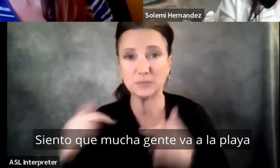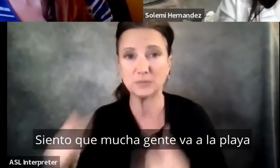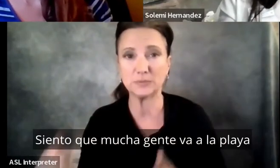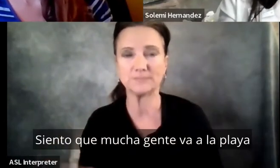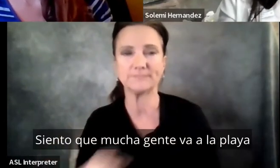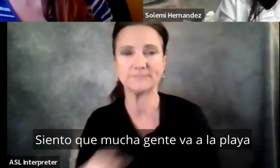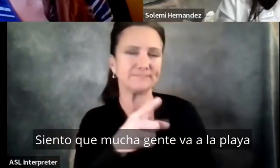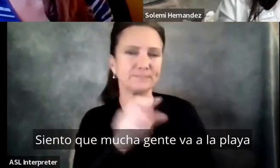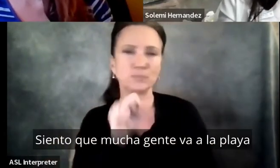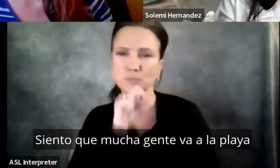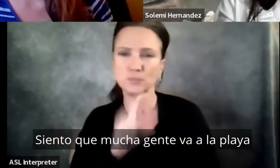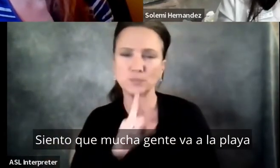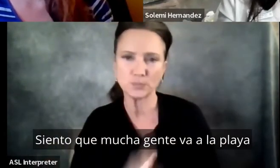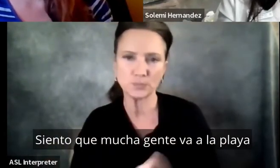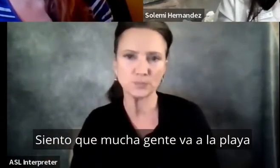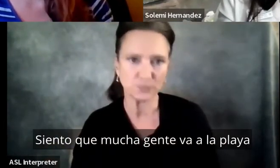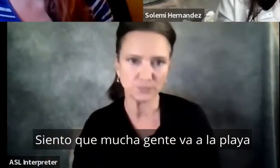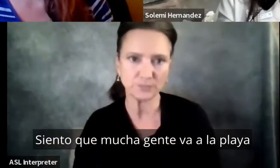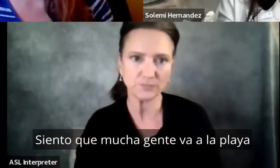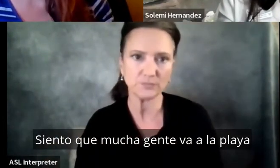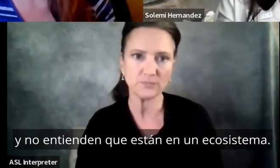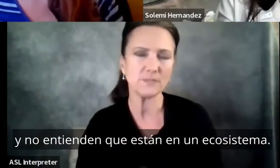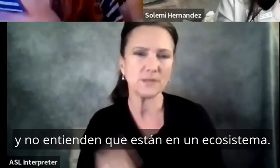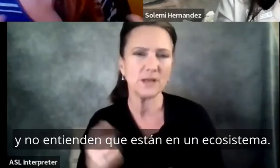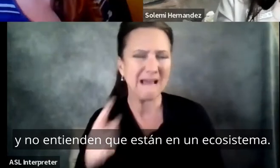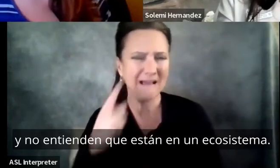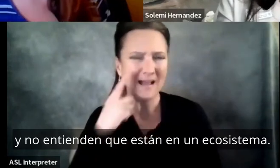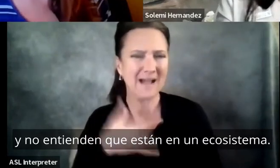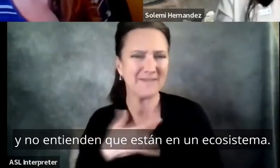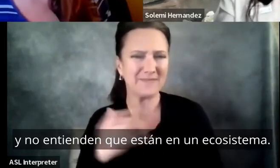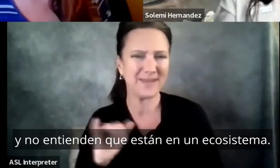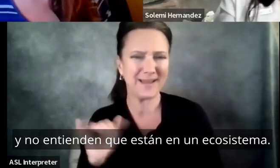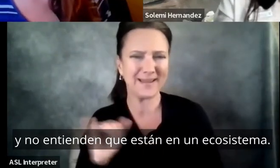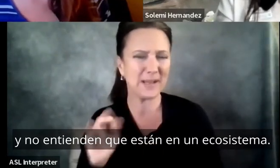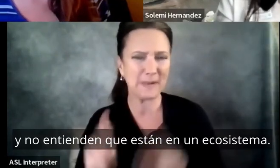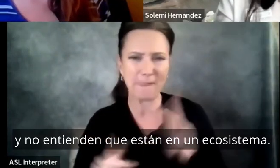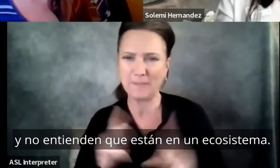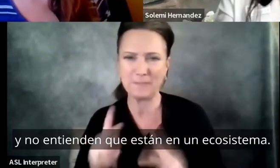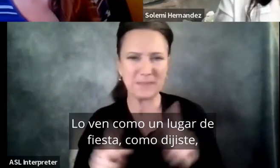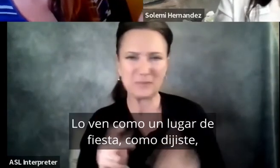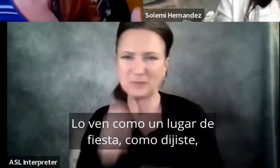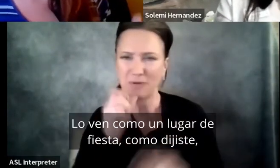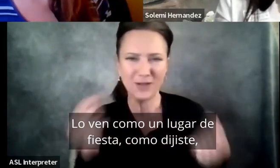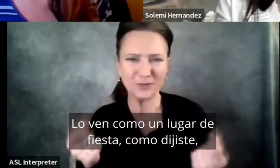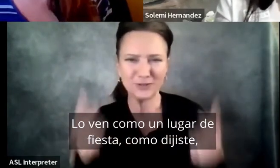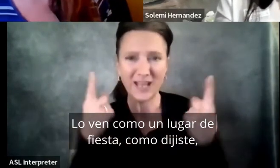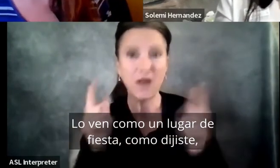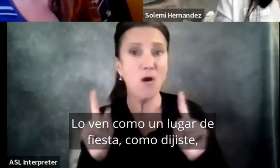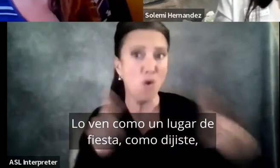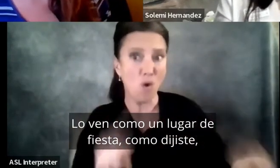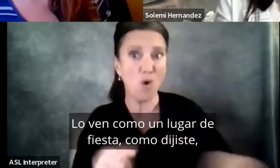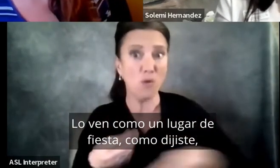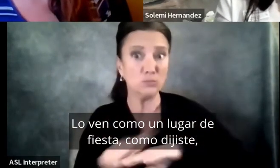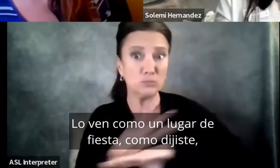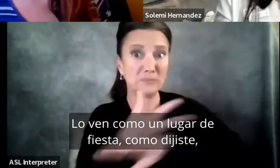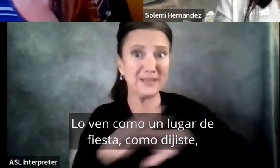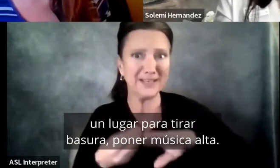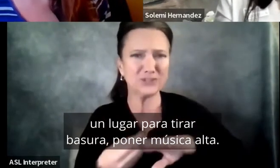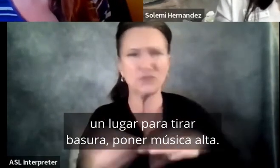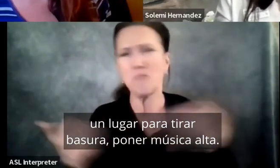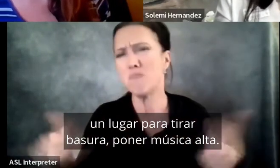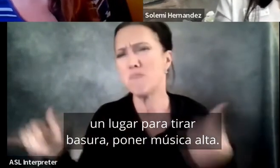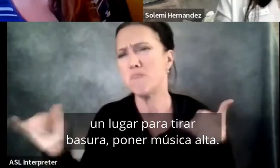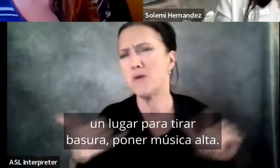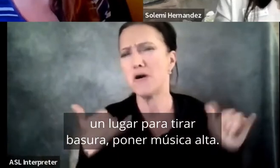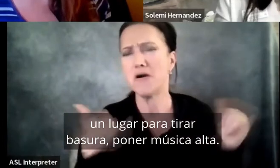so true. I feel like a lot of people go to the beach and they don't understand that they're in an ecosystem. They look at it as a place to party, like you said, a